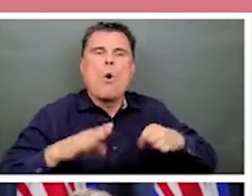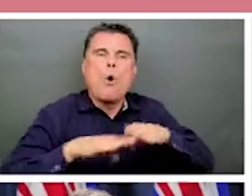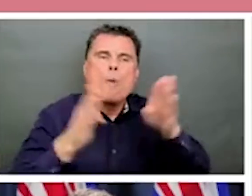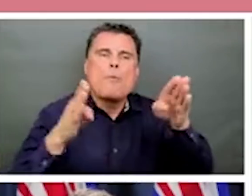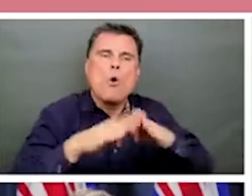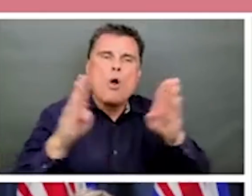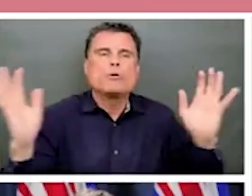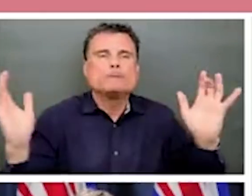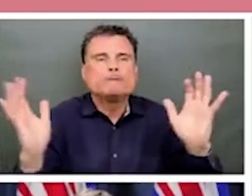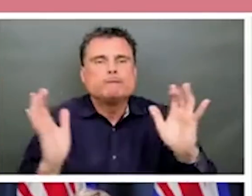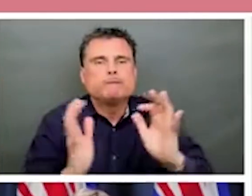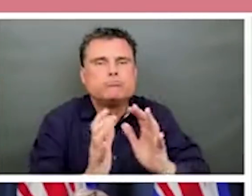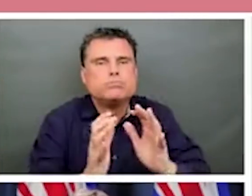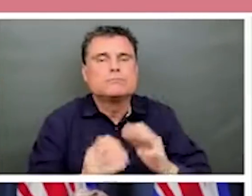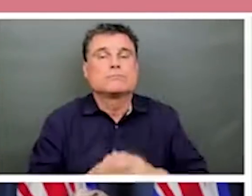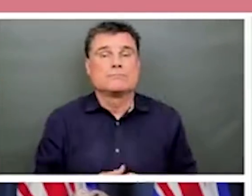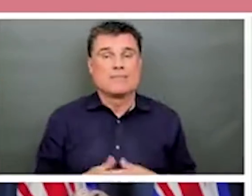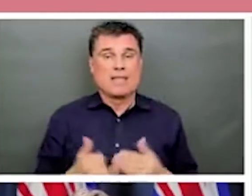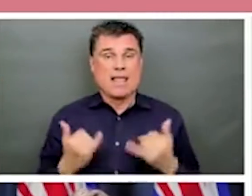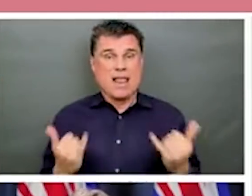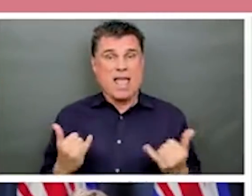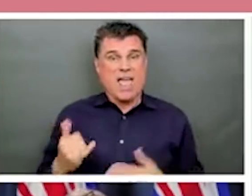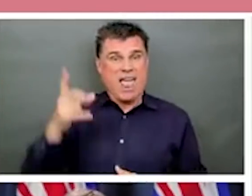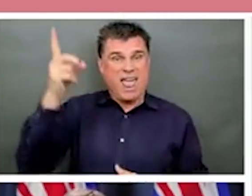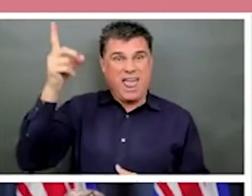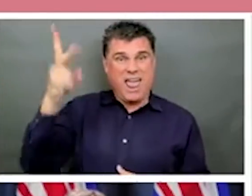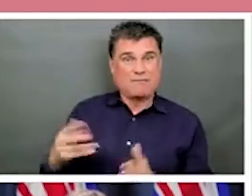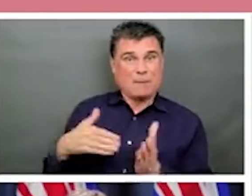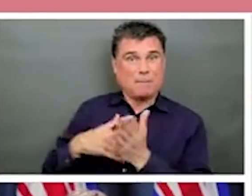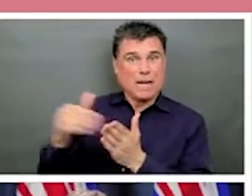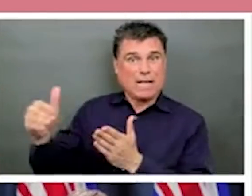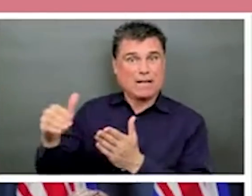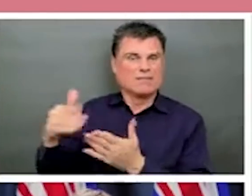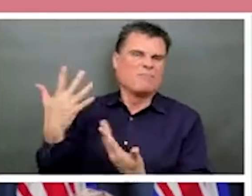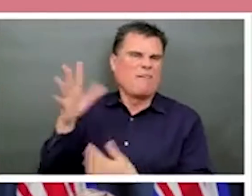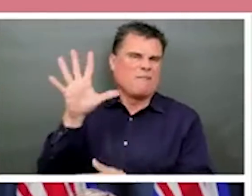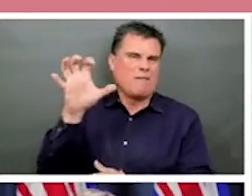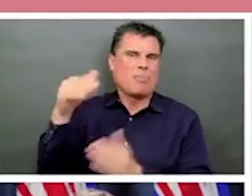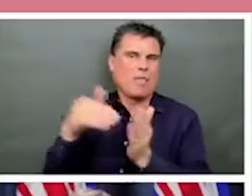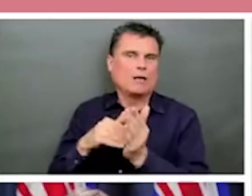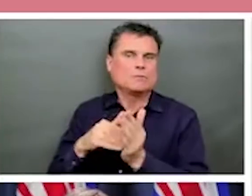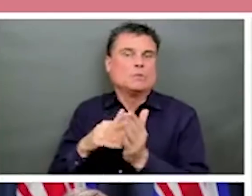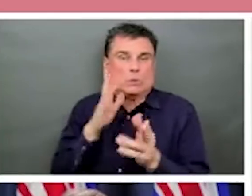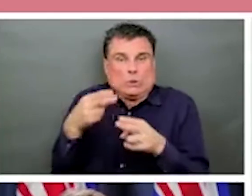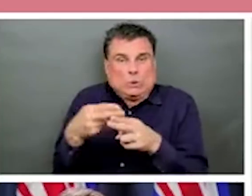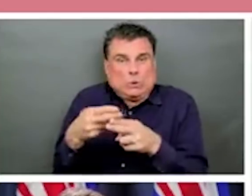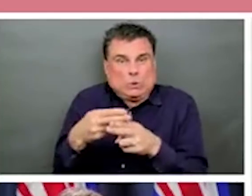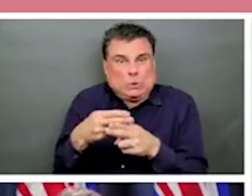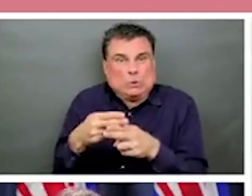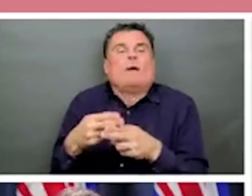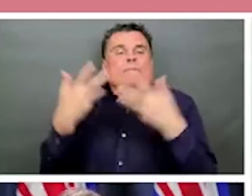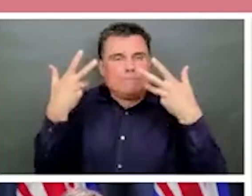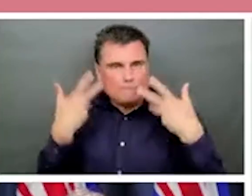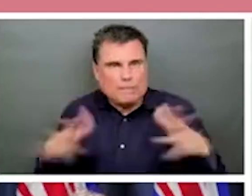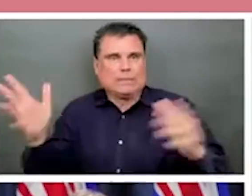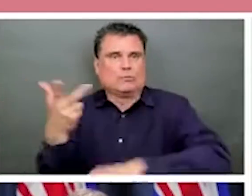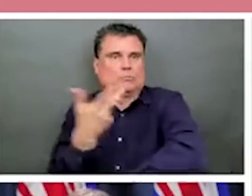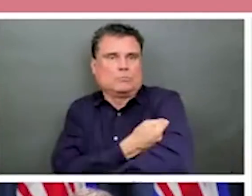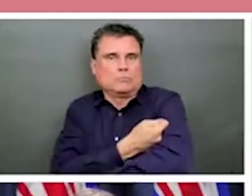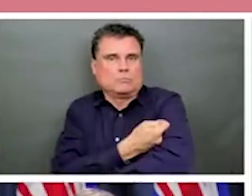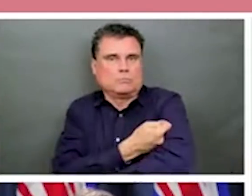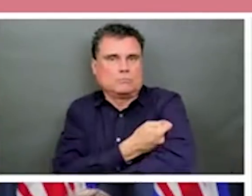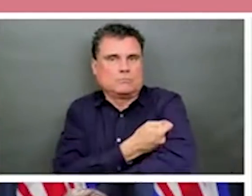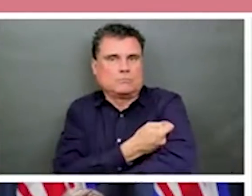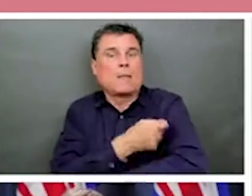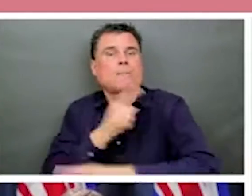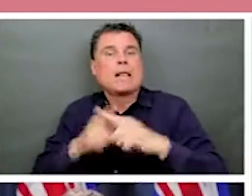people that are going to get vaccinated in a very near time frame. It allows us to move up those age cohorts that we had sort